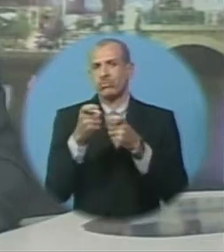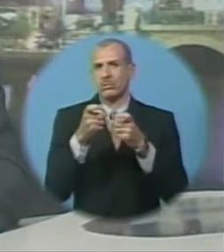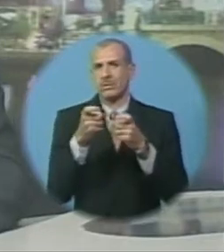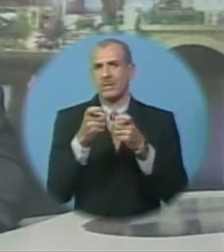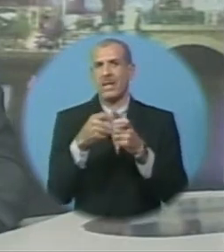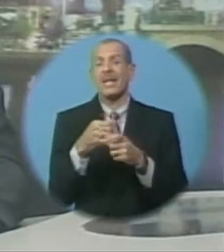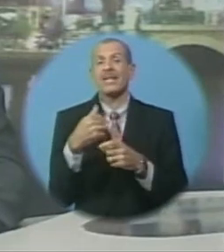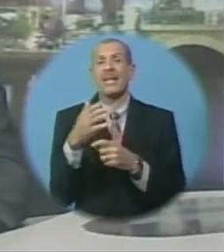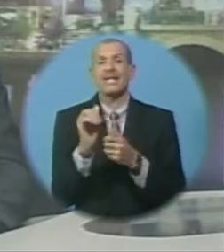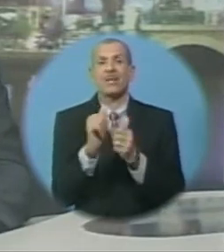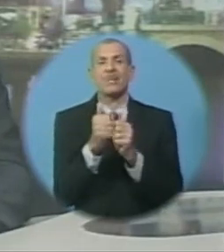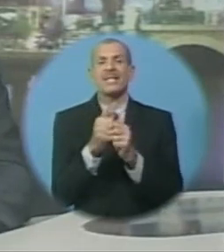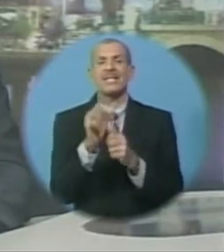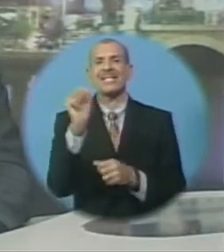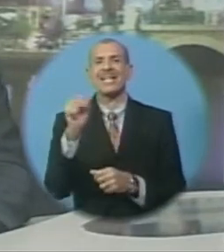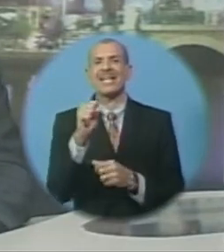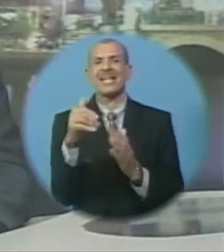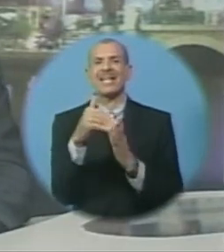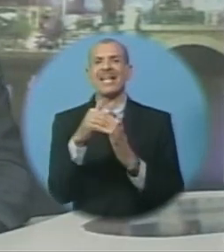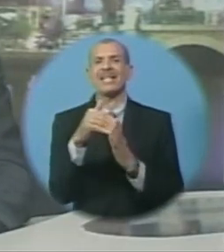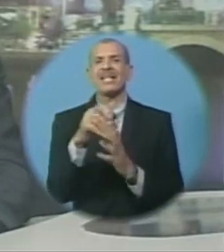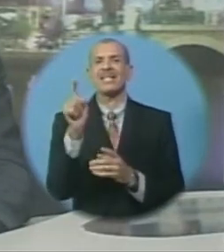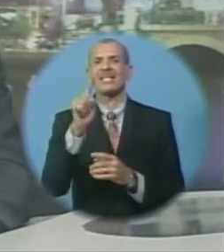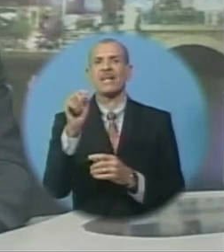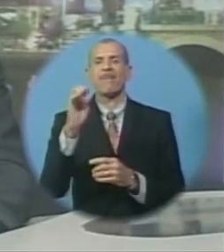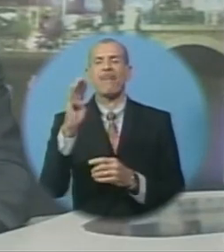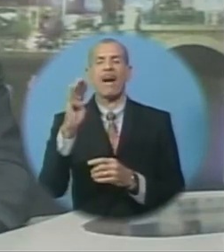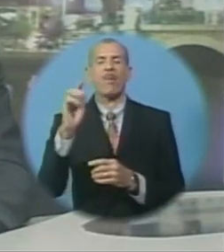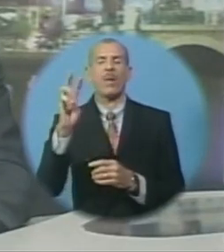their next game is on Saturday against the host, Zimbabwe.